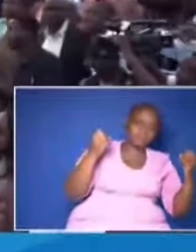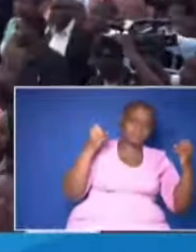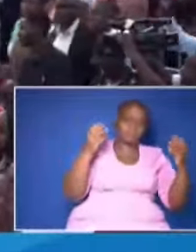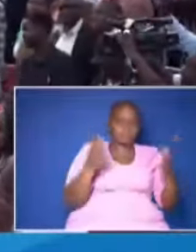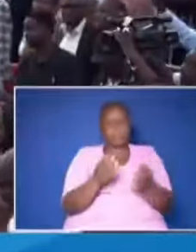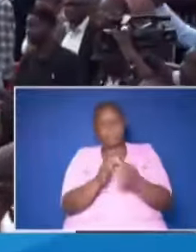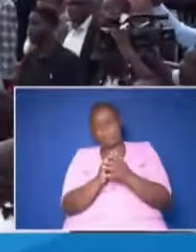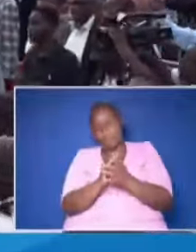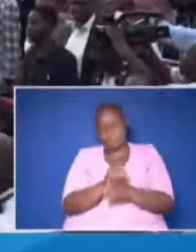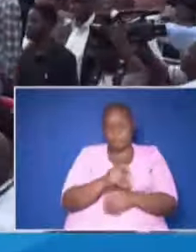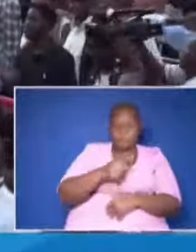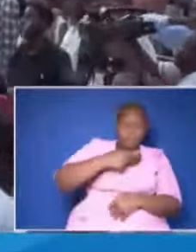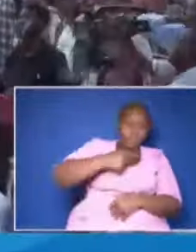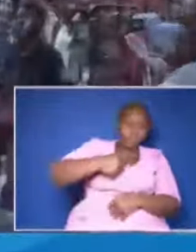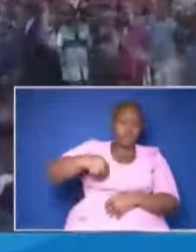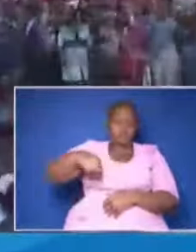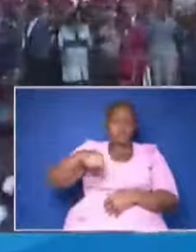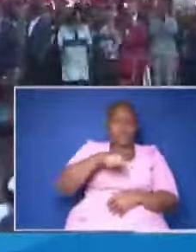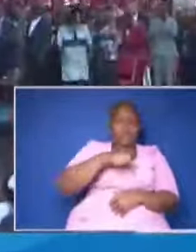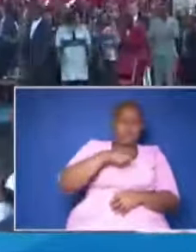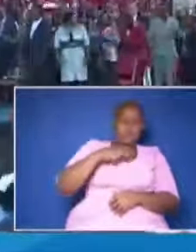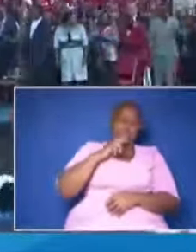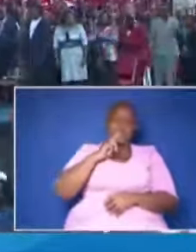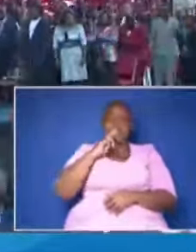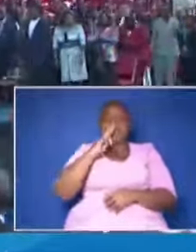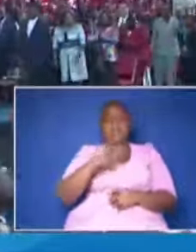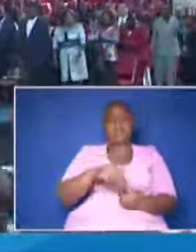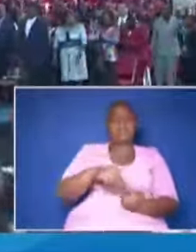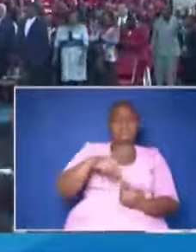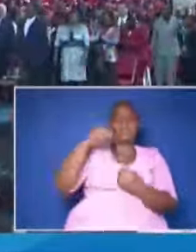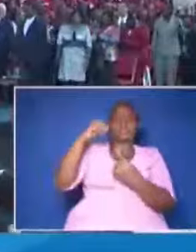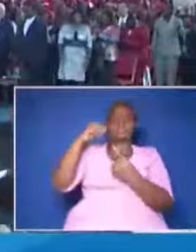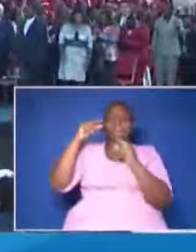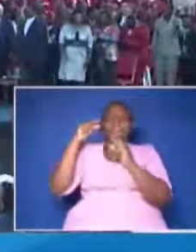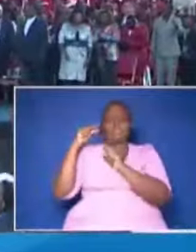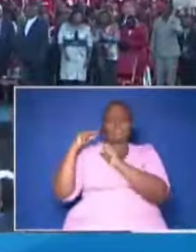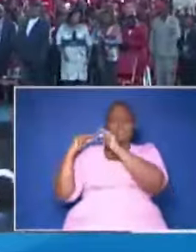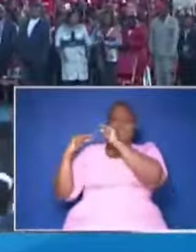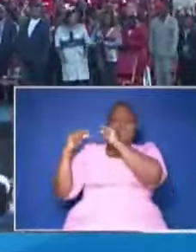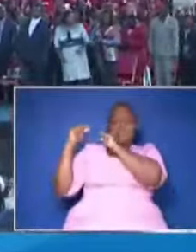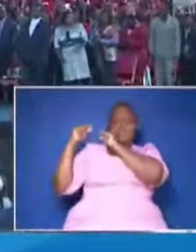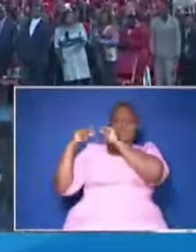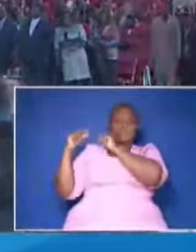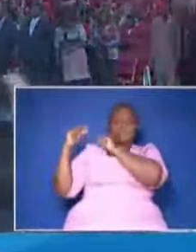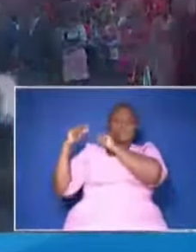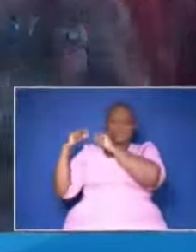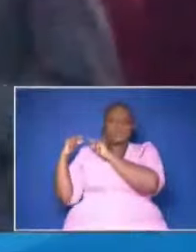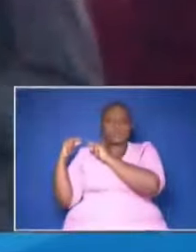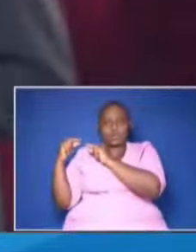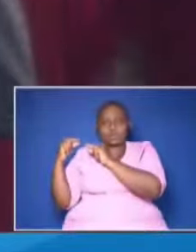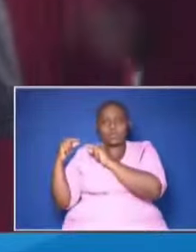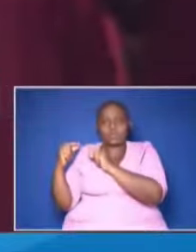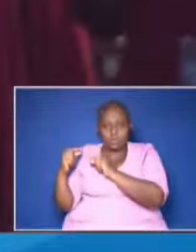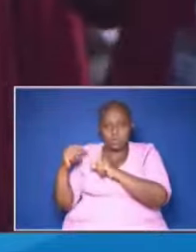hallelujah we are a chosen generation we are a chosen generation